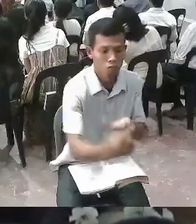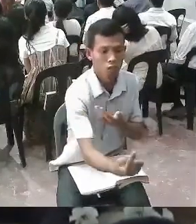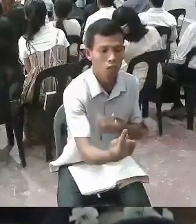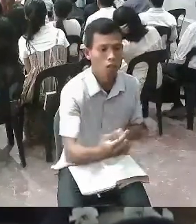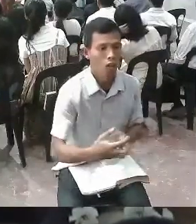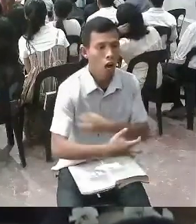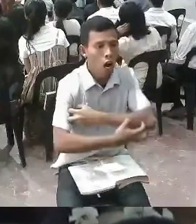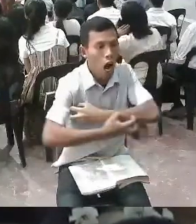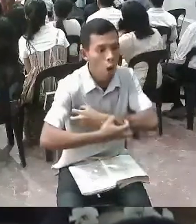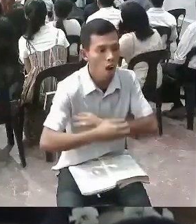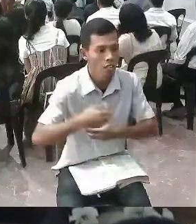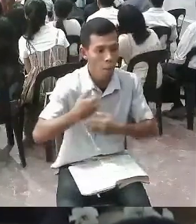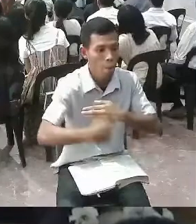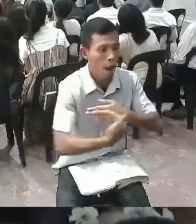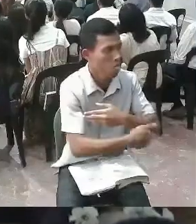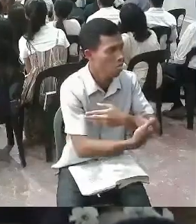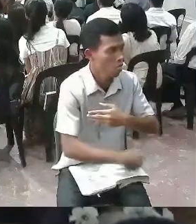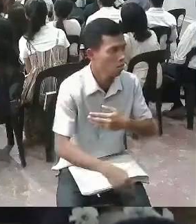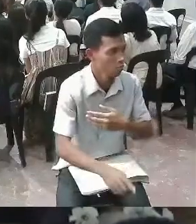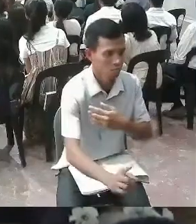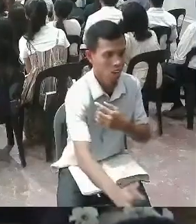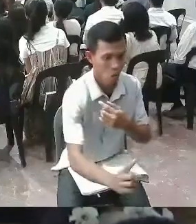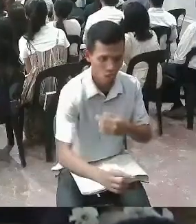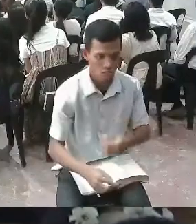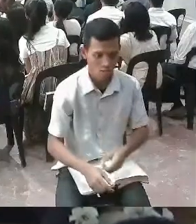He stole some bread.